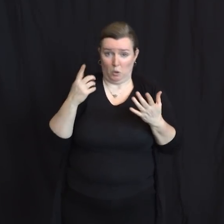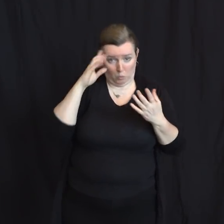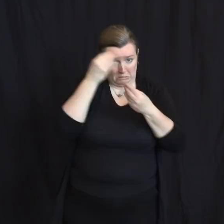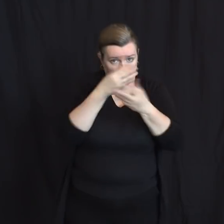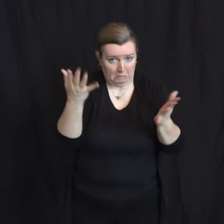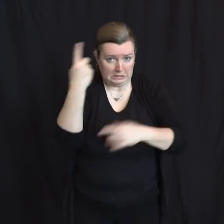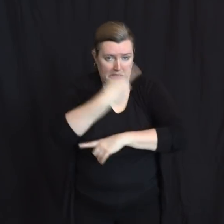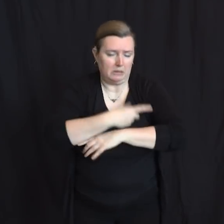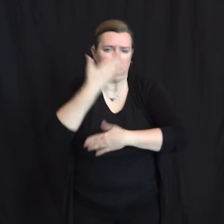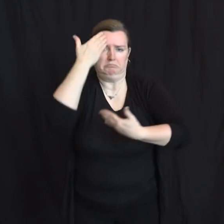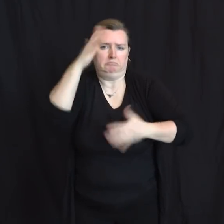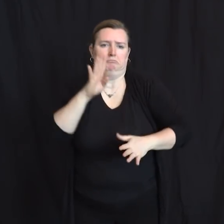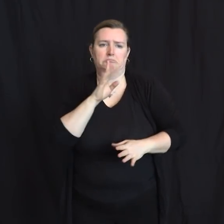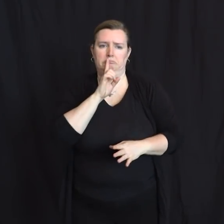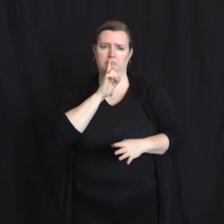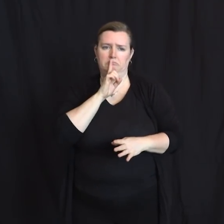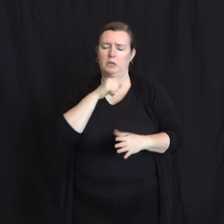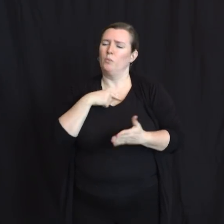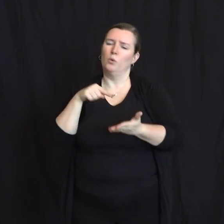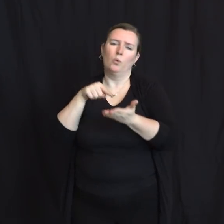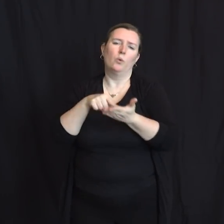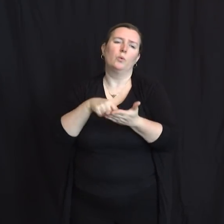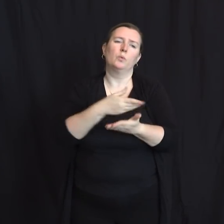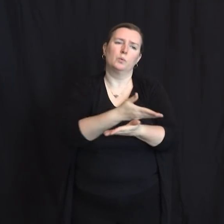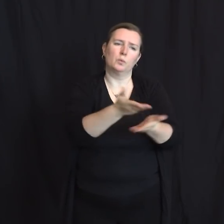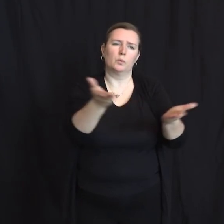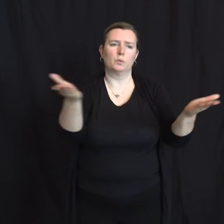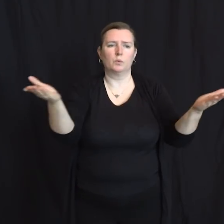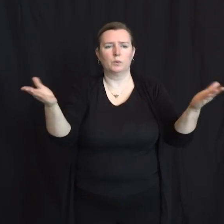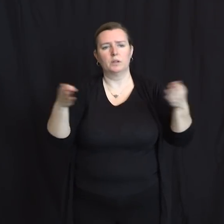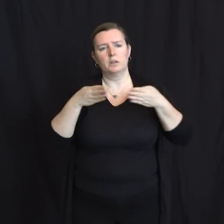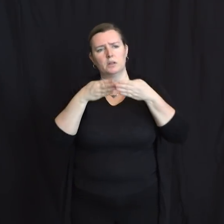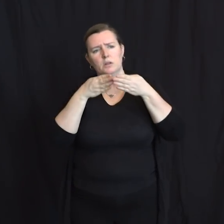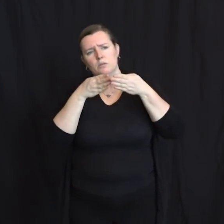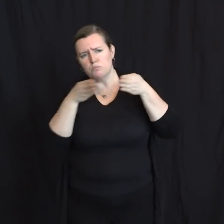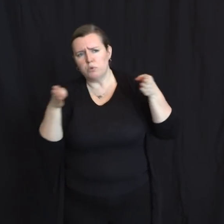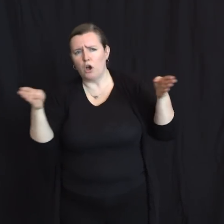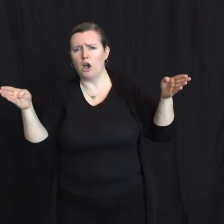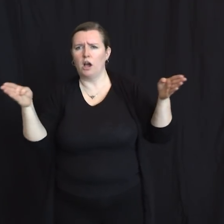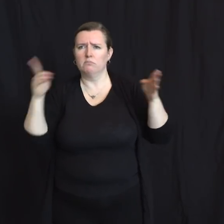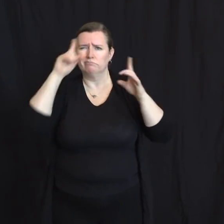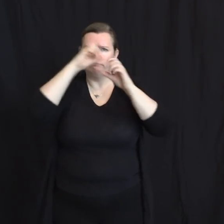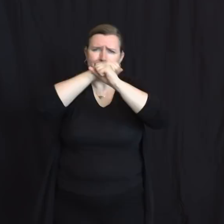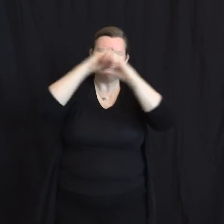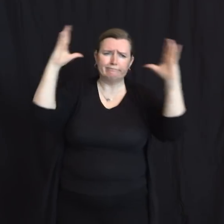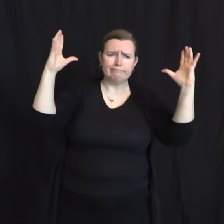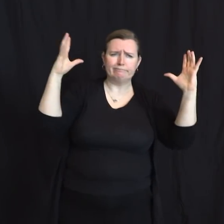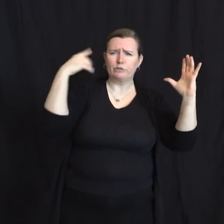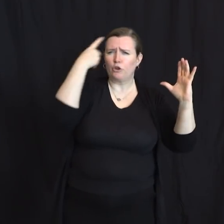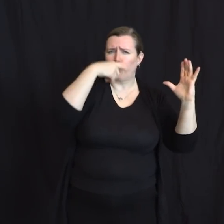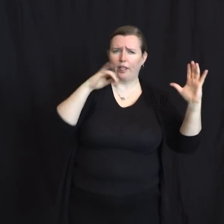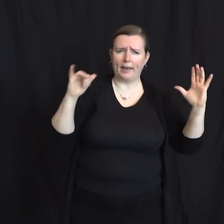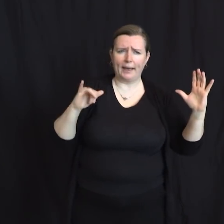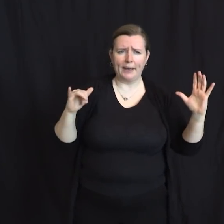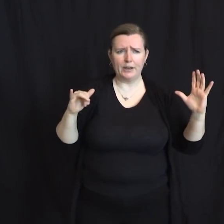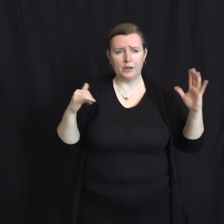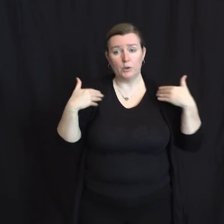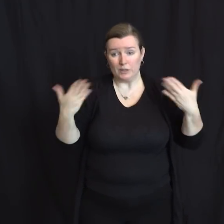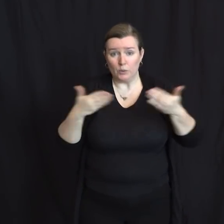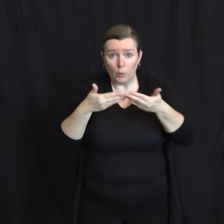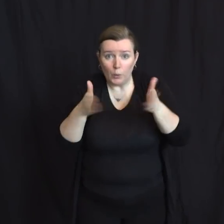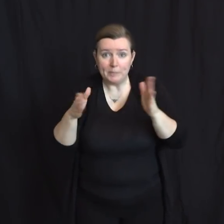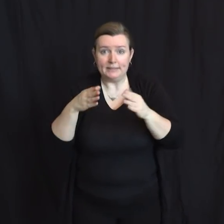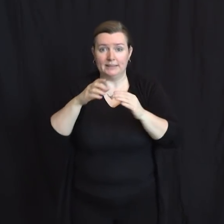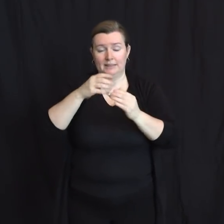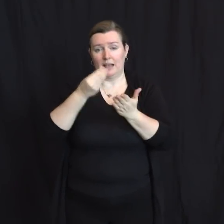owe folks the broad principles of what we're looking for in order to give us the confidence that we can begin to move to that